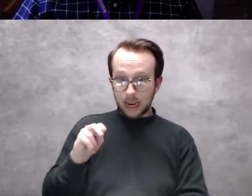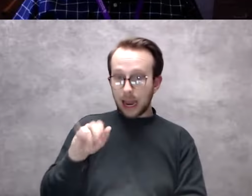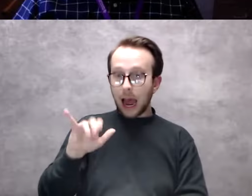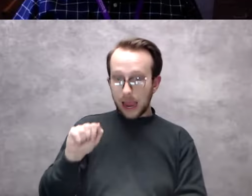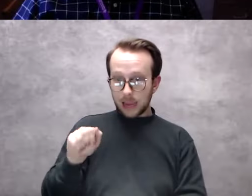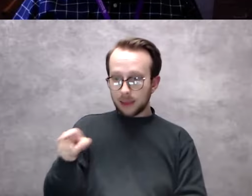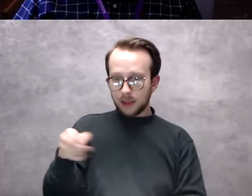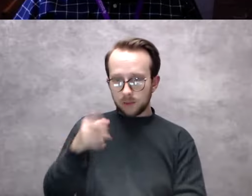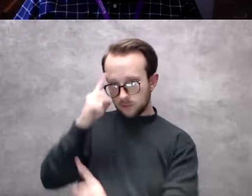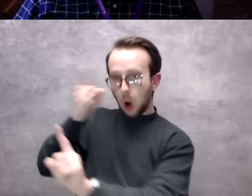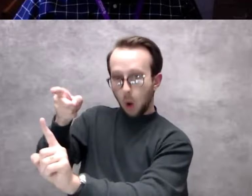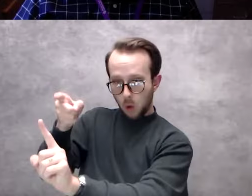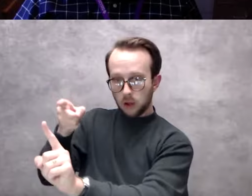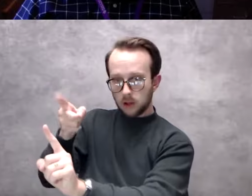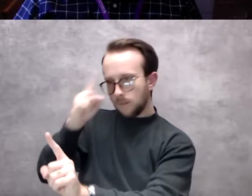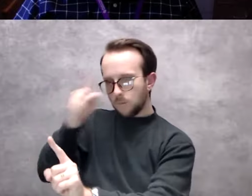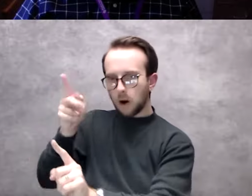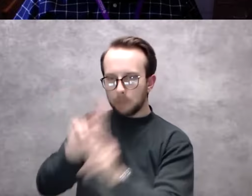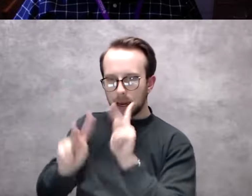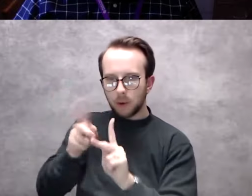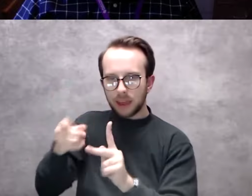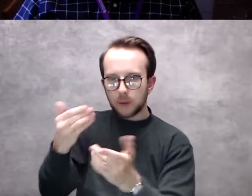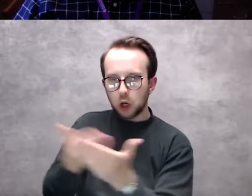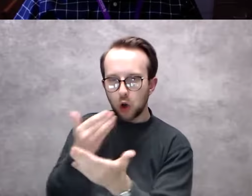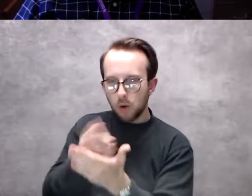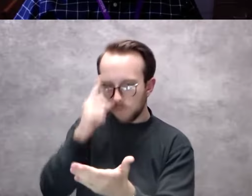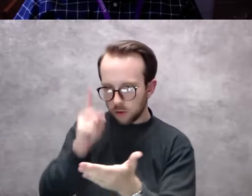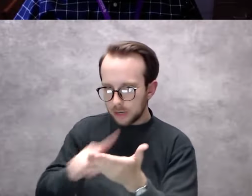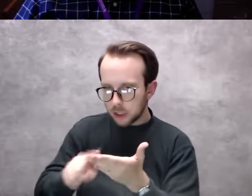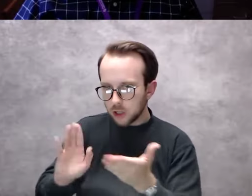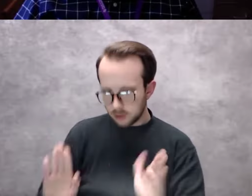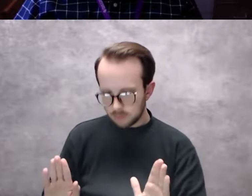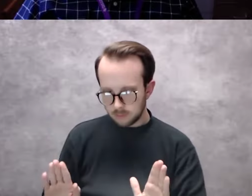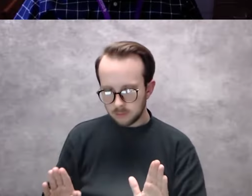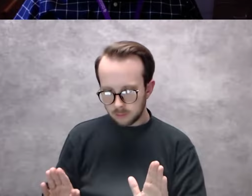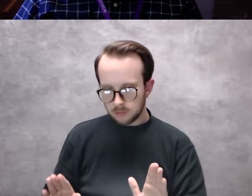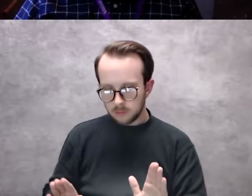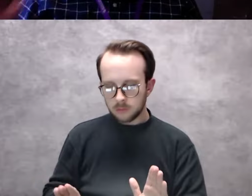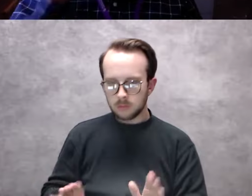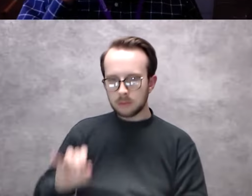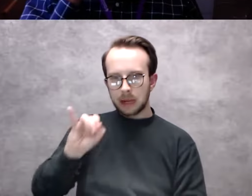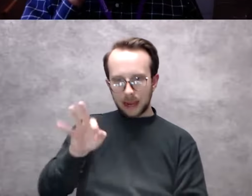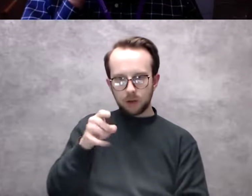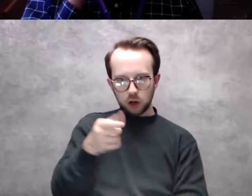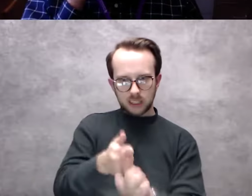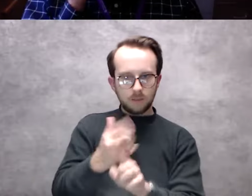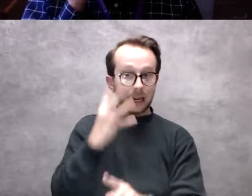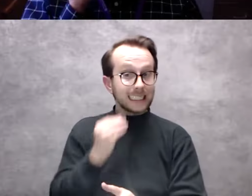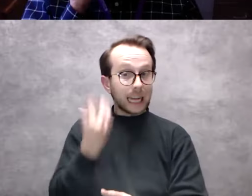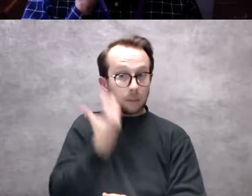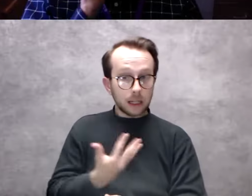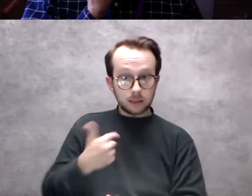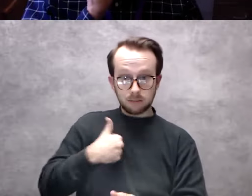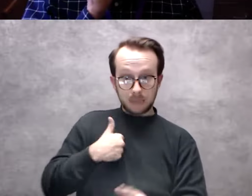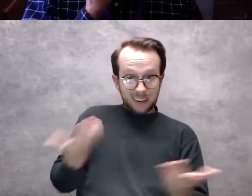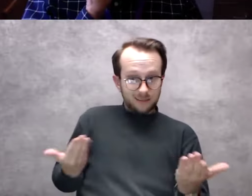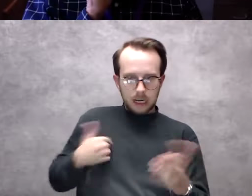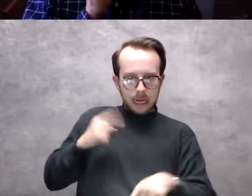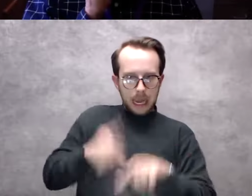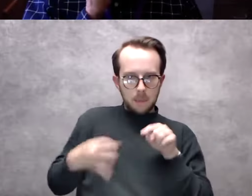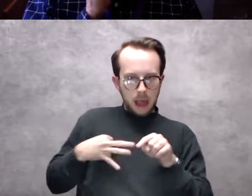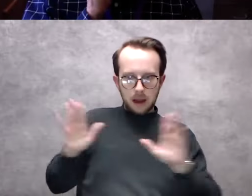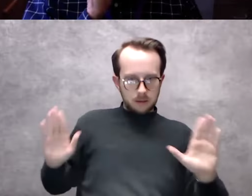targeted. It's for people who are new to AD research. So if you were an established investigator like me, you couldn't apply for that. Yeah, but you'll